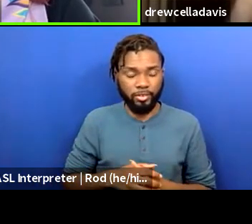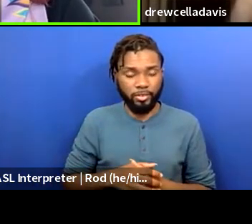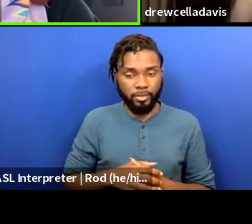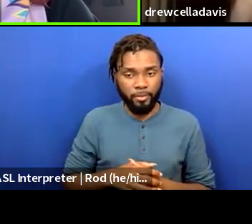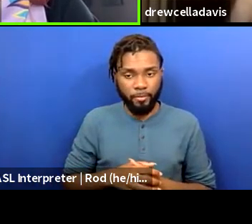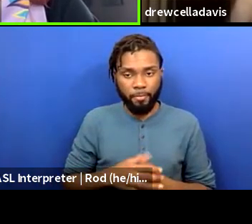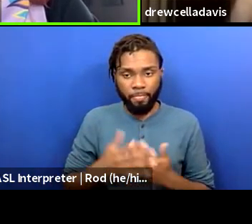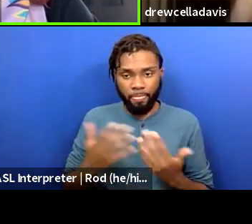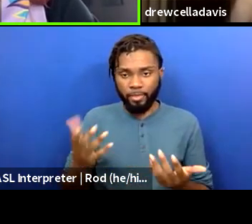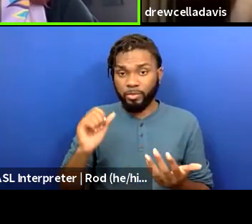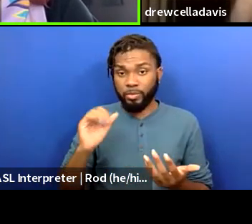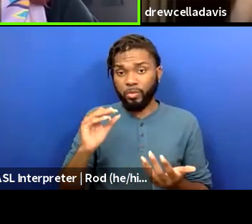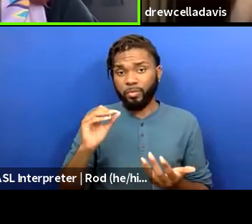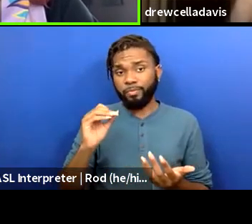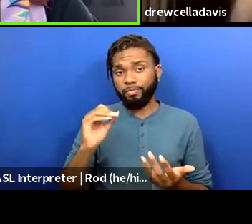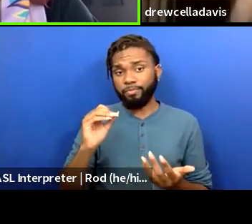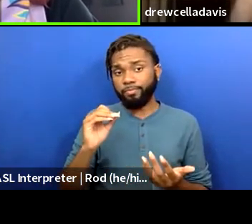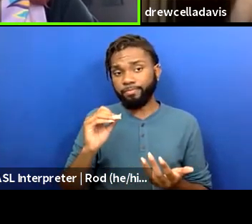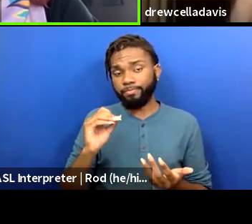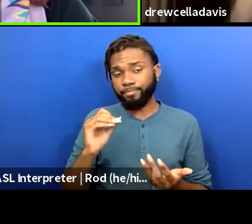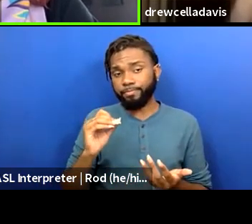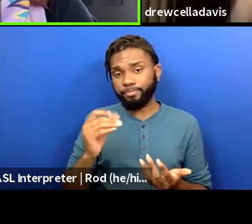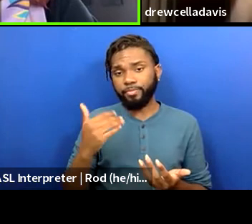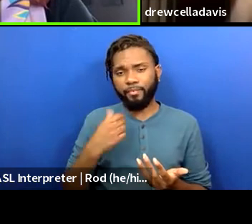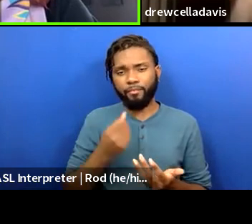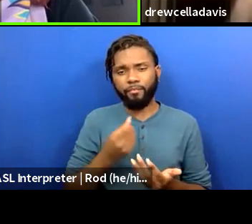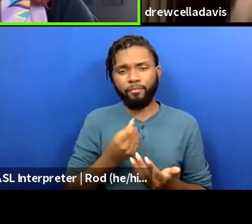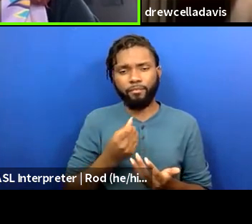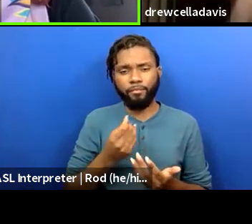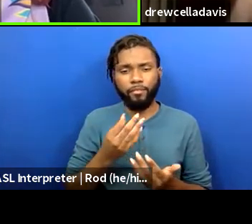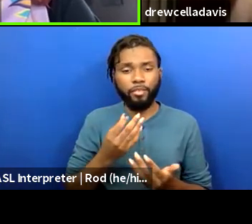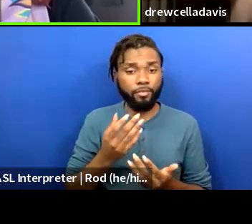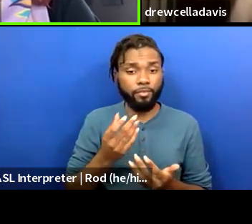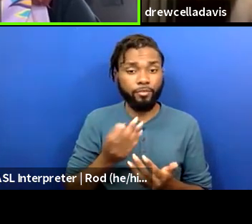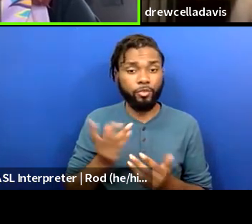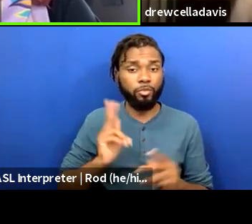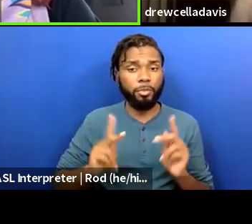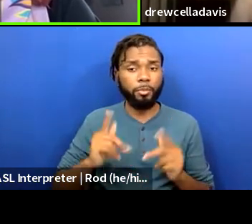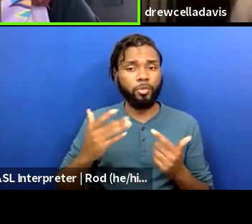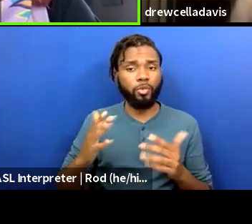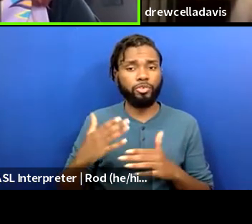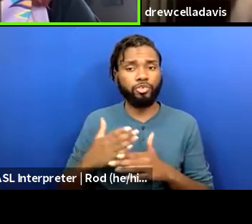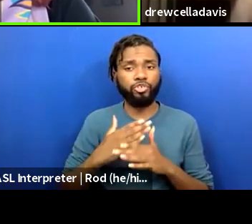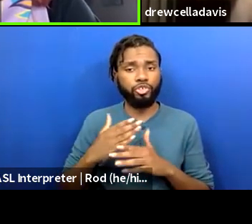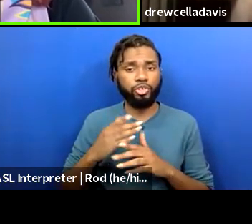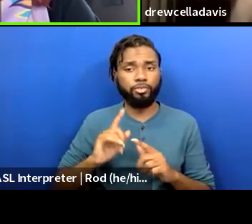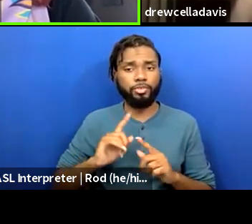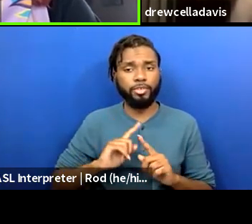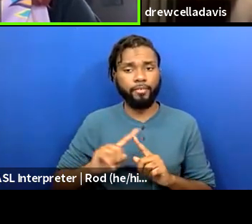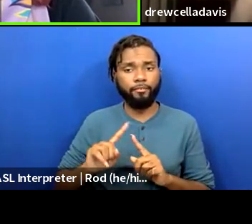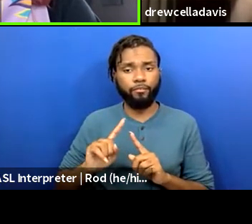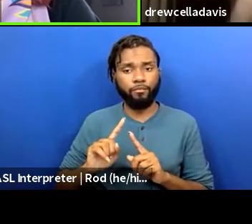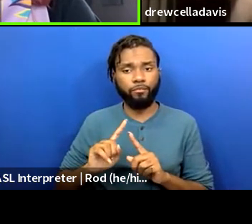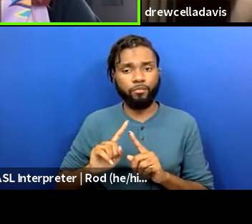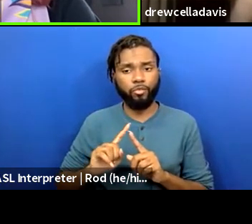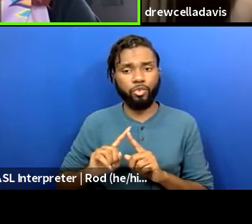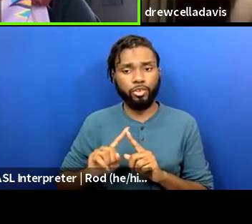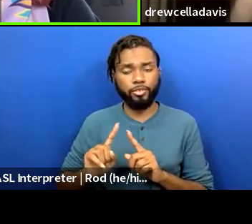So there's a few folks have shared different